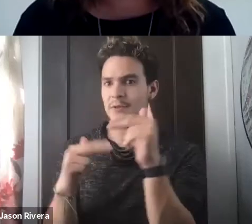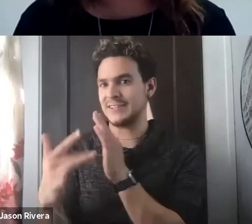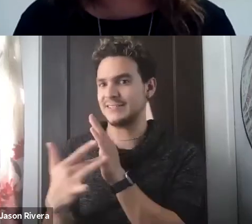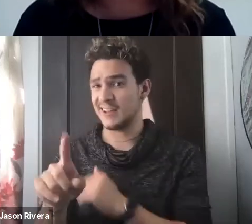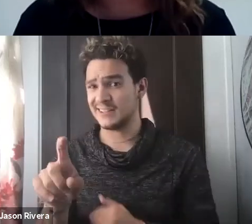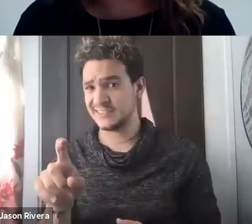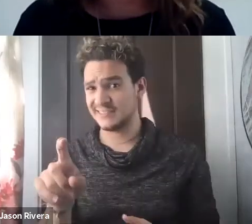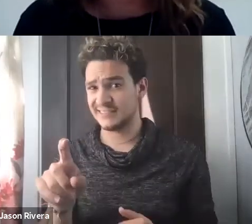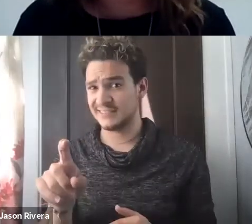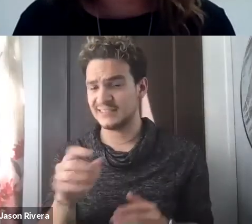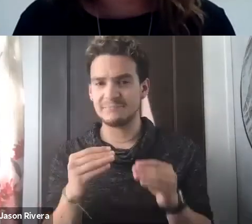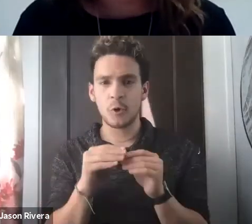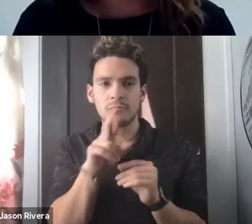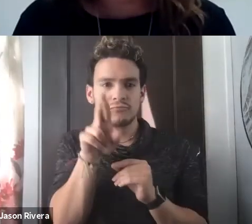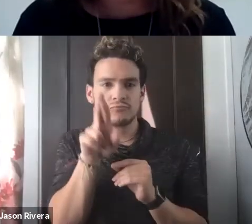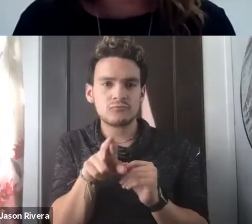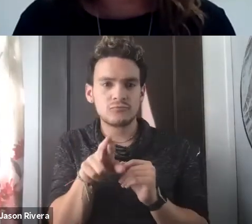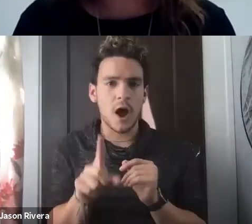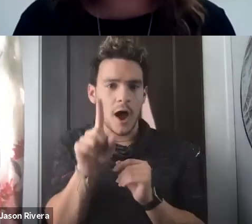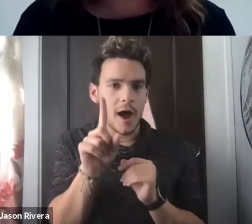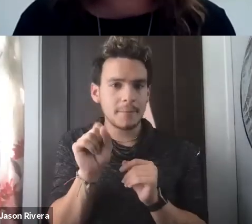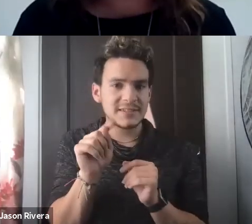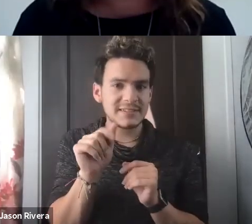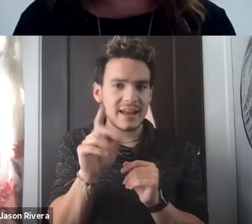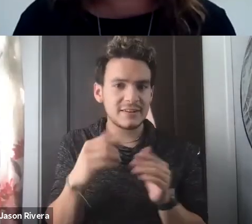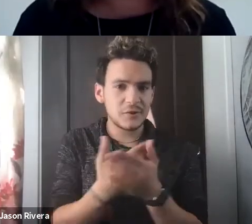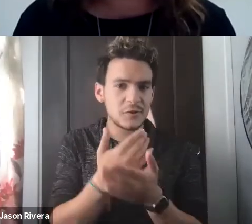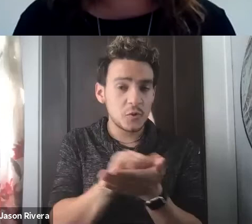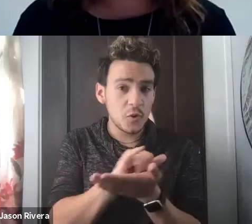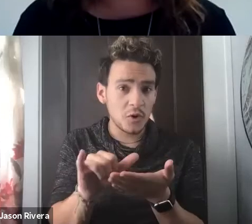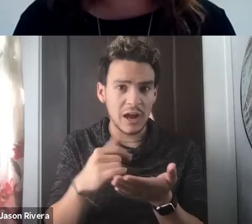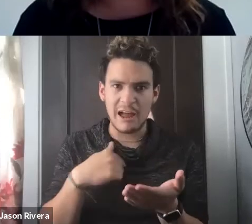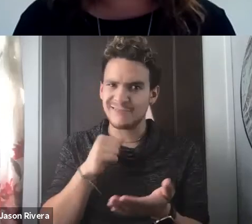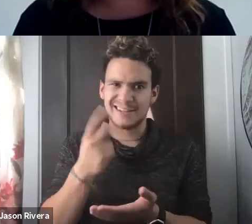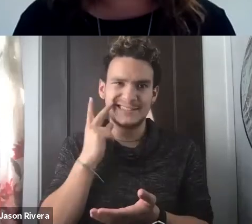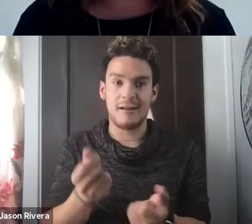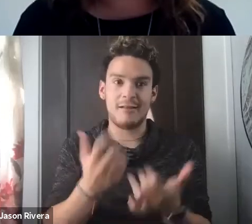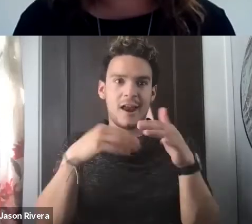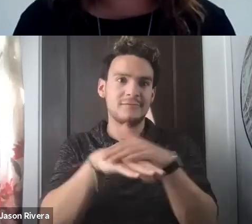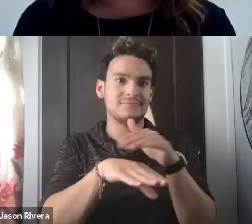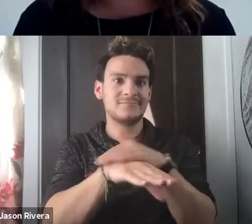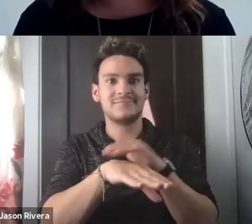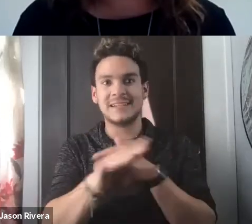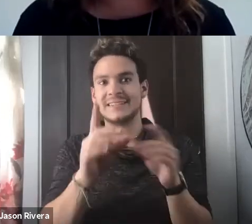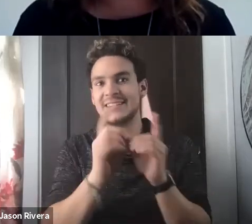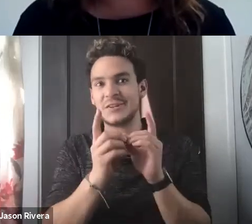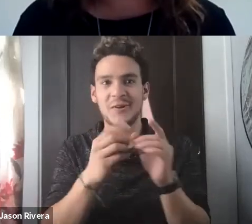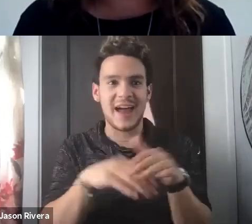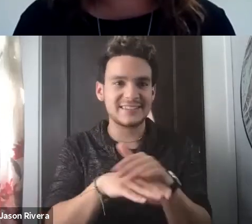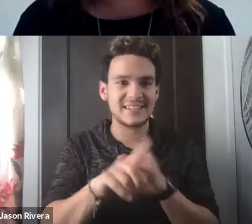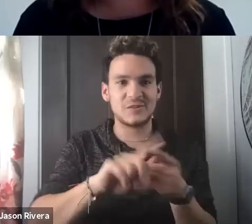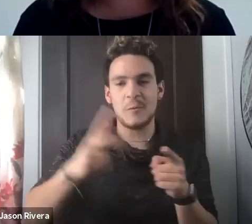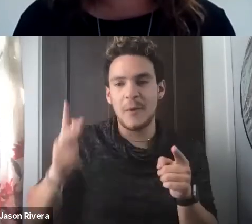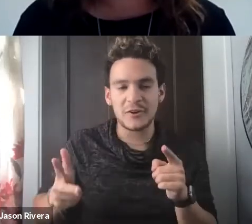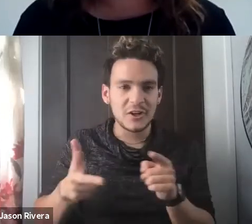smaller region in upstate New York, I have not seen a lot of digital access into buildings or parking garages or